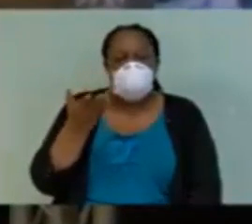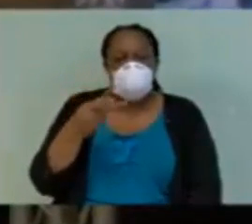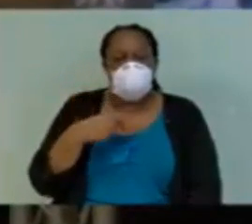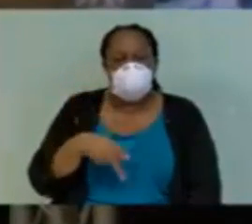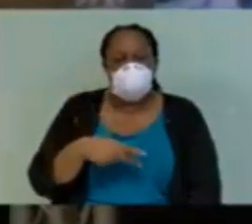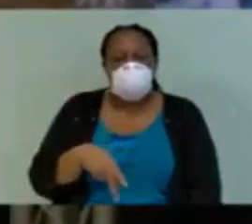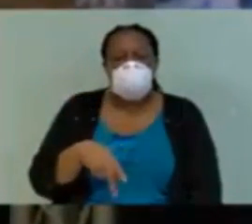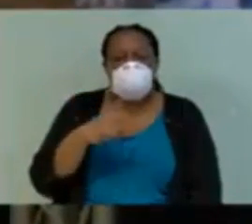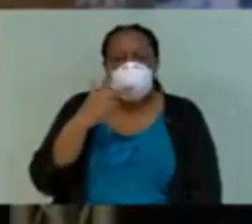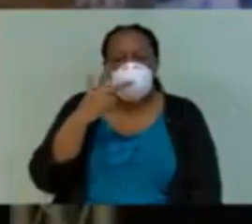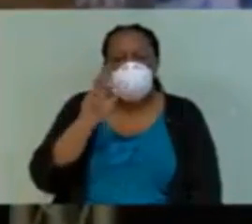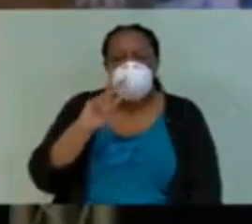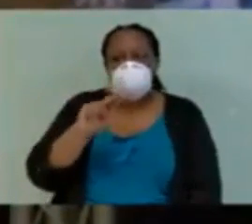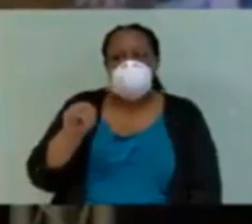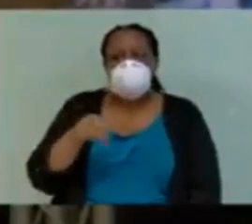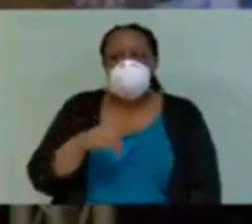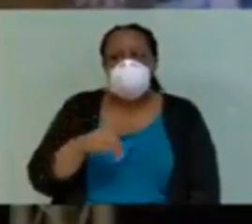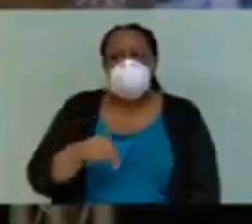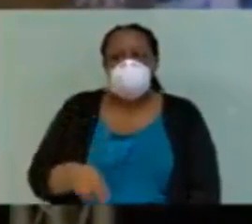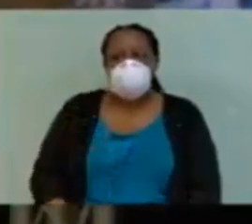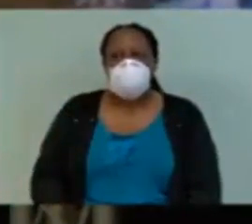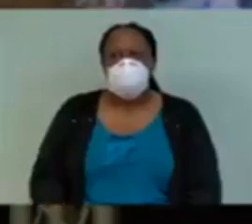these students are extremely happy.